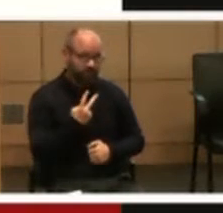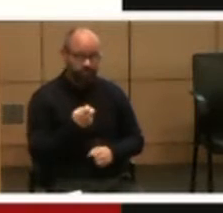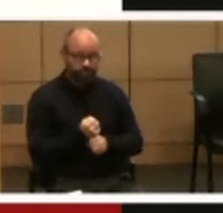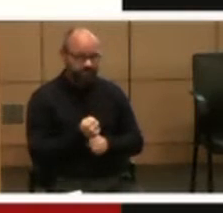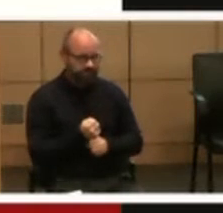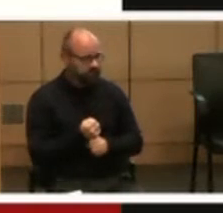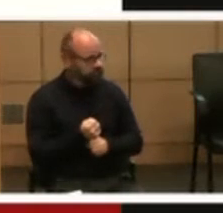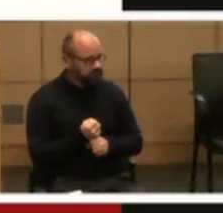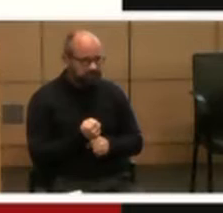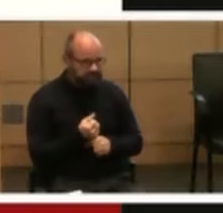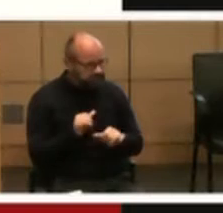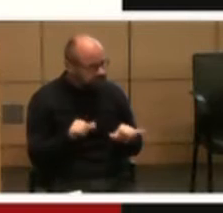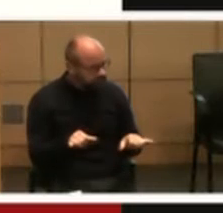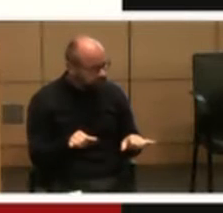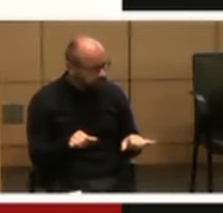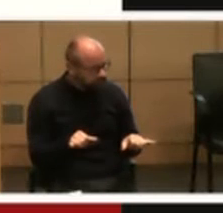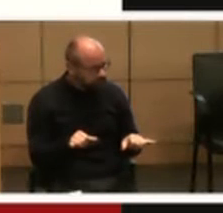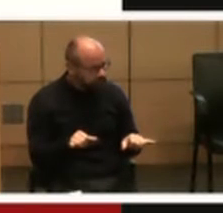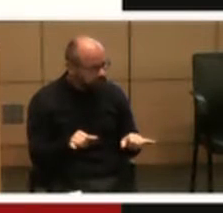away.